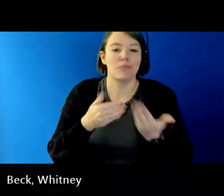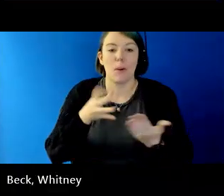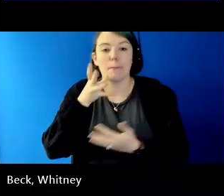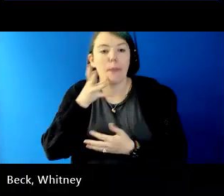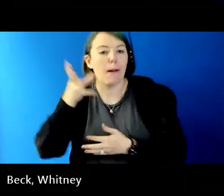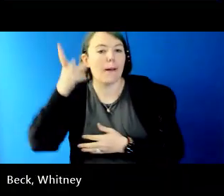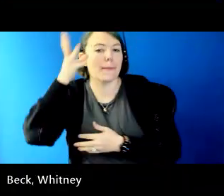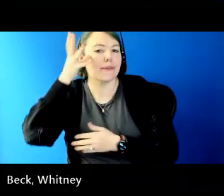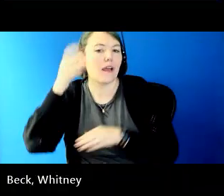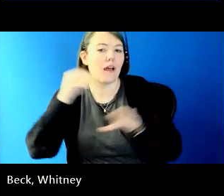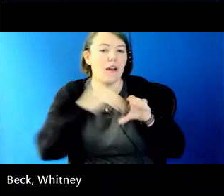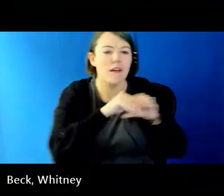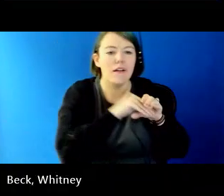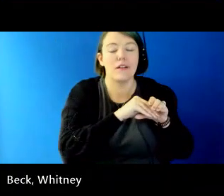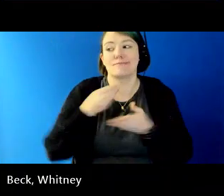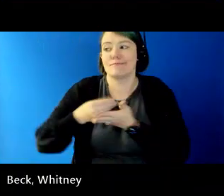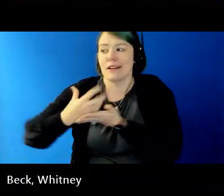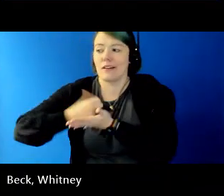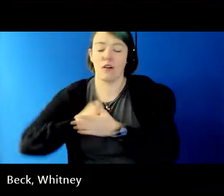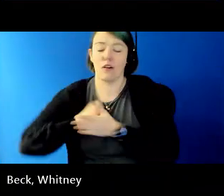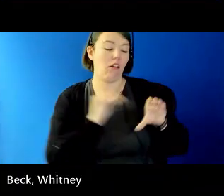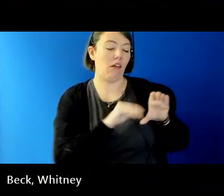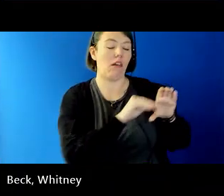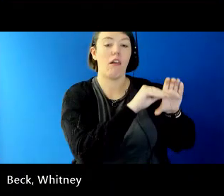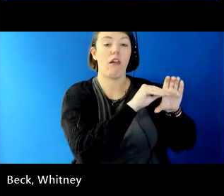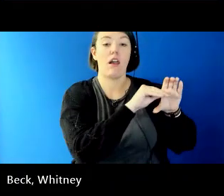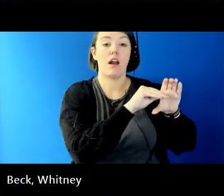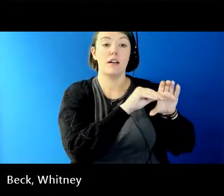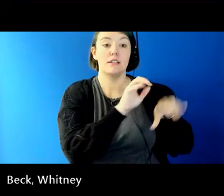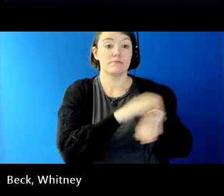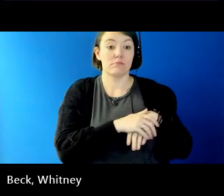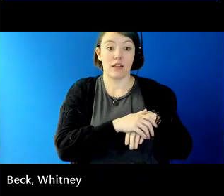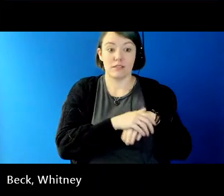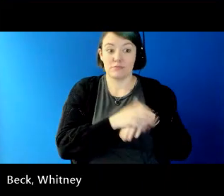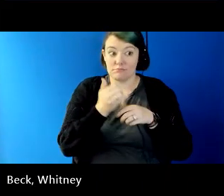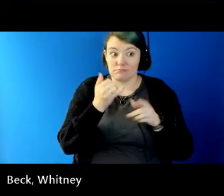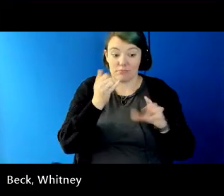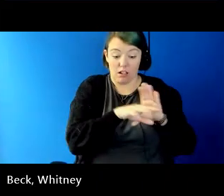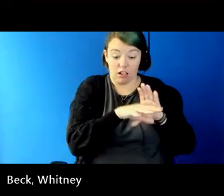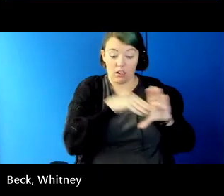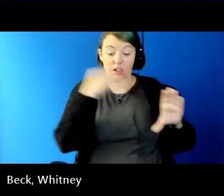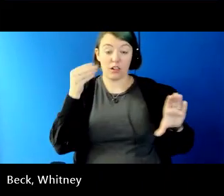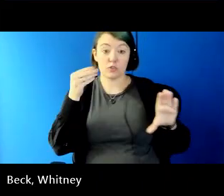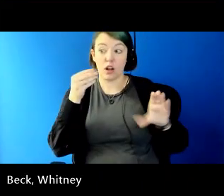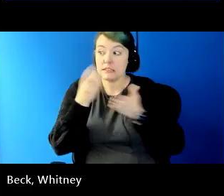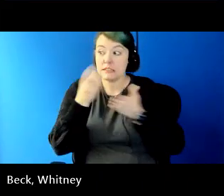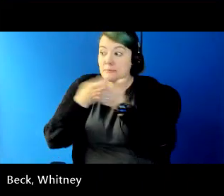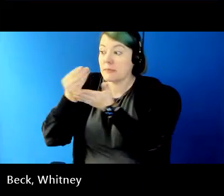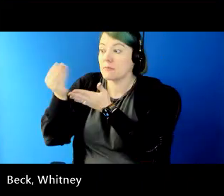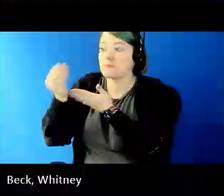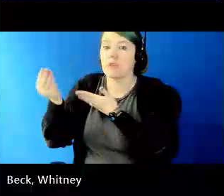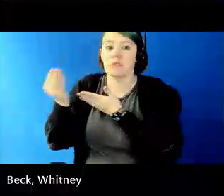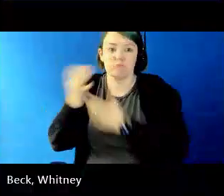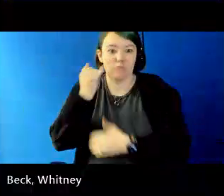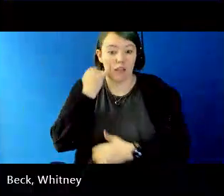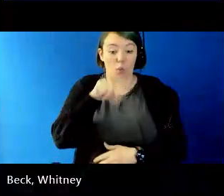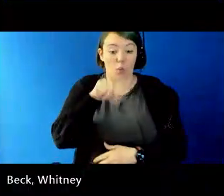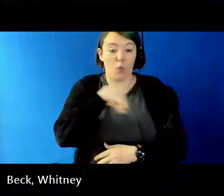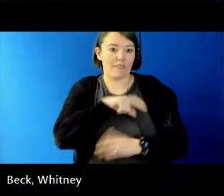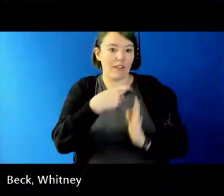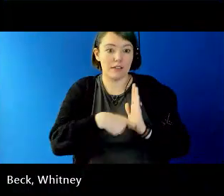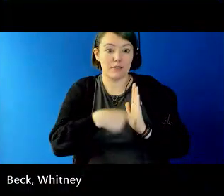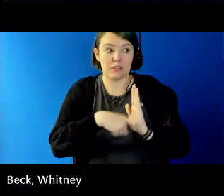for taking the money out, which is a positive, as long as they're used on qualified disability expenses, which we'll talk about. Also, partnering